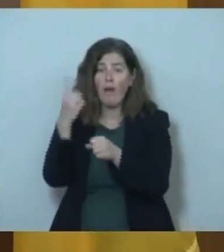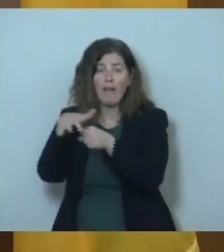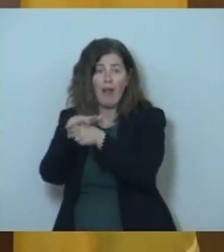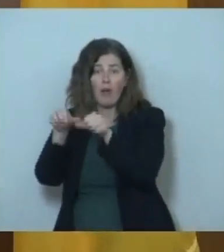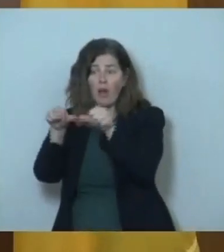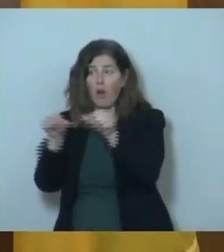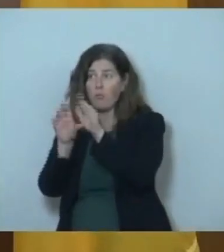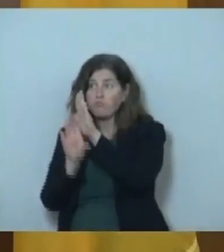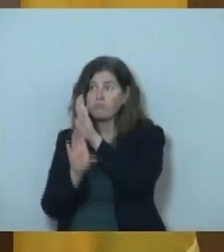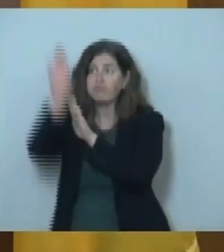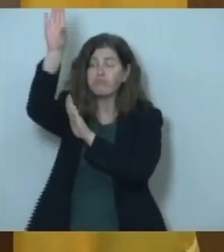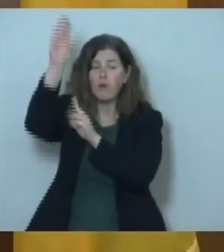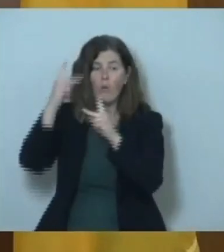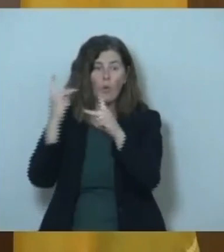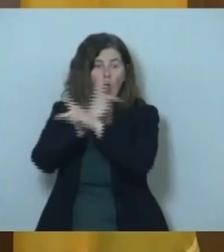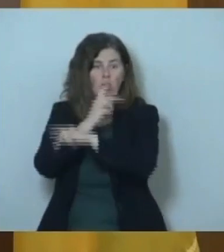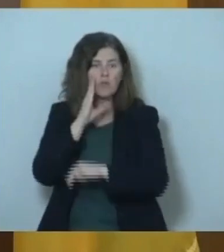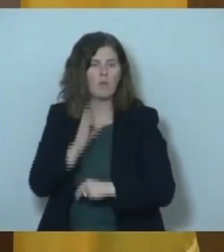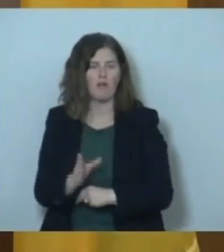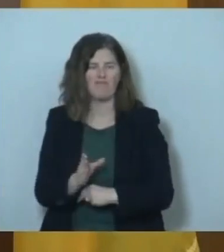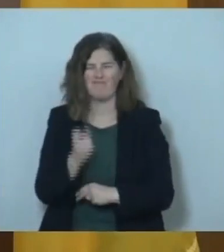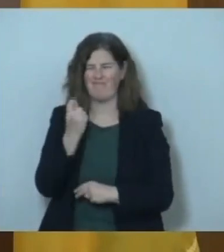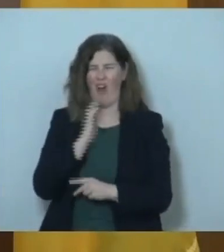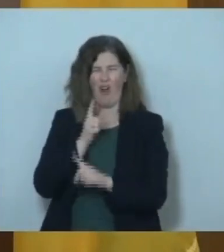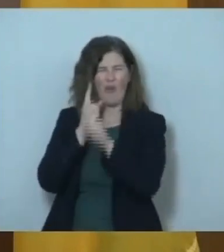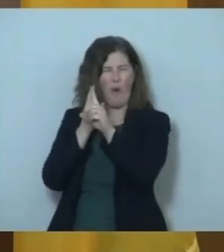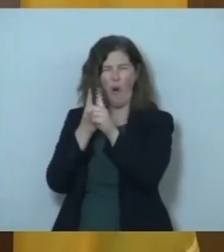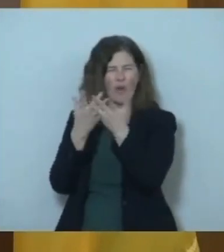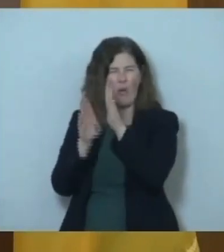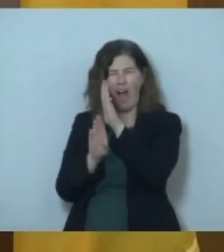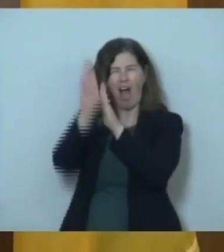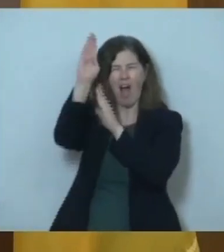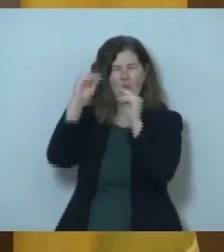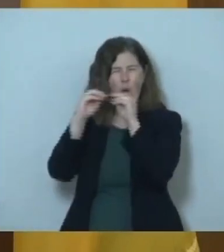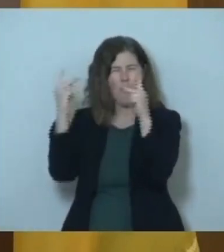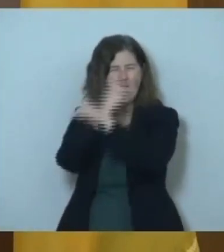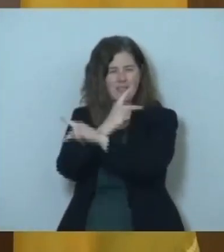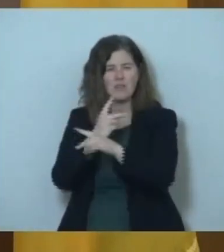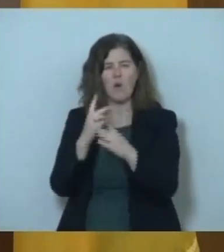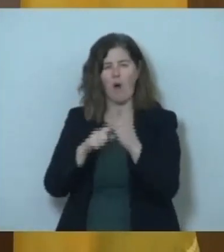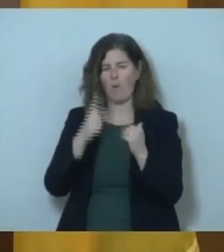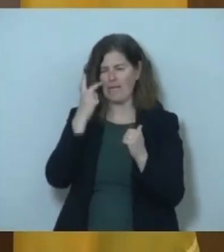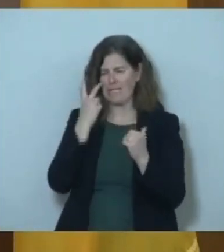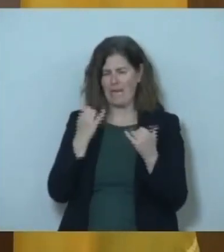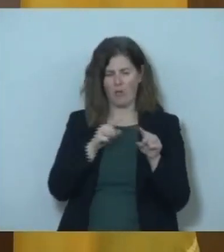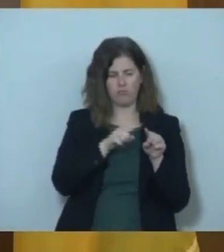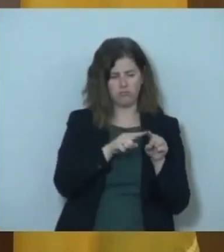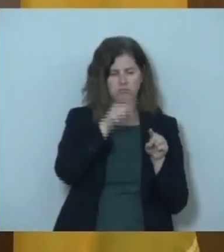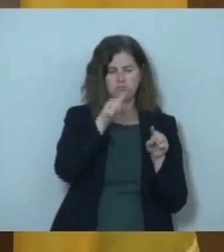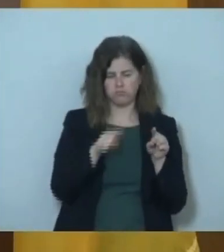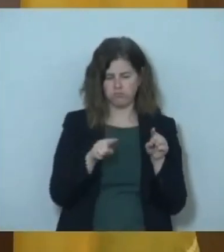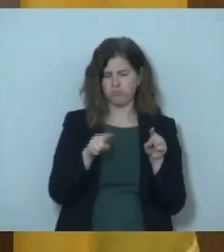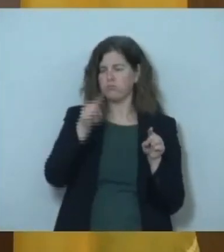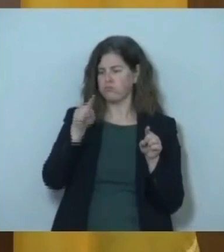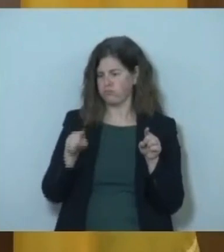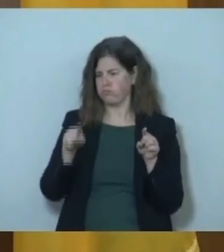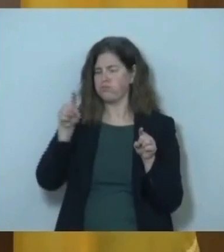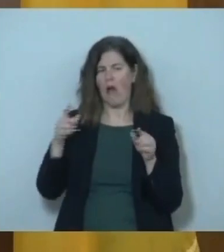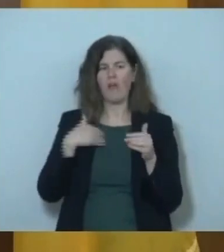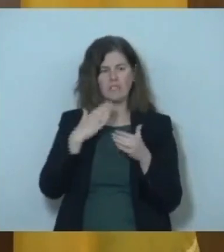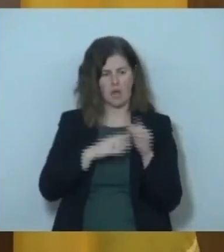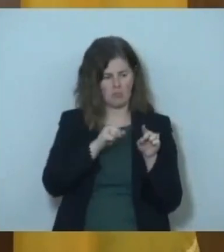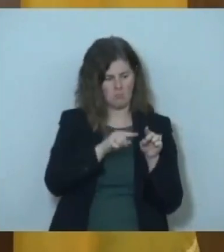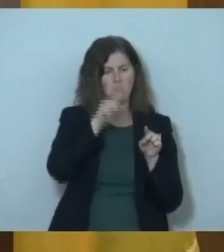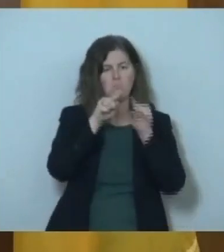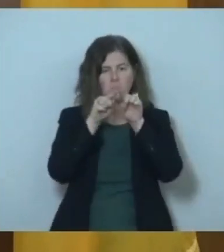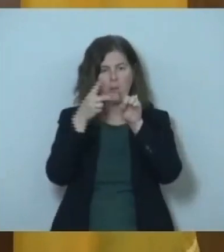have another spike, and our goal is to prevent that. But what we're seeing now is that spikes have occurred, those peaks, and